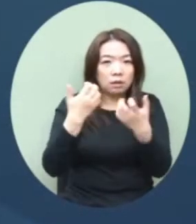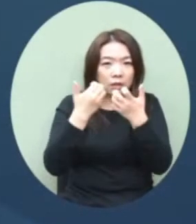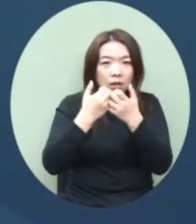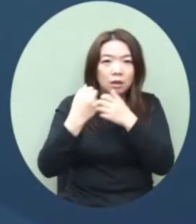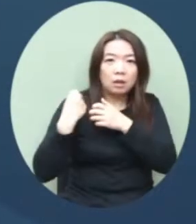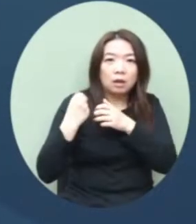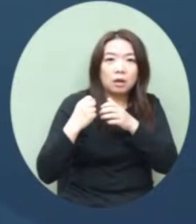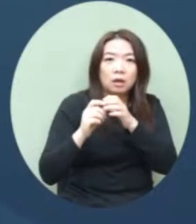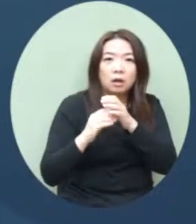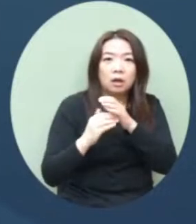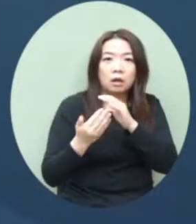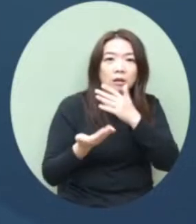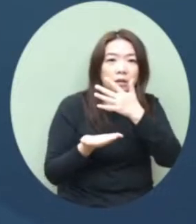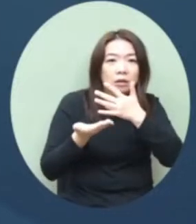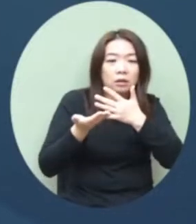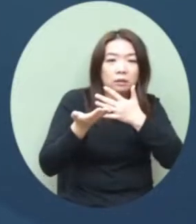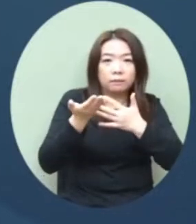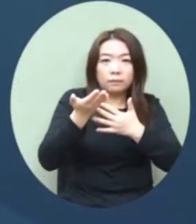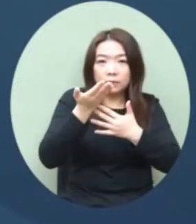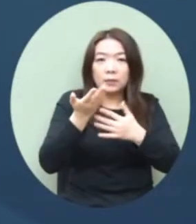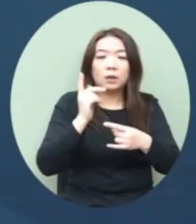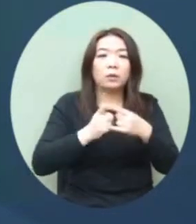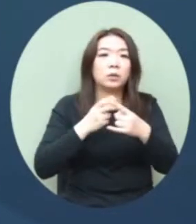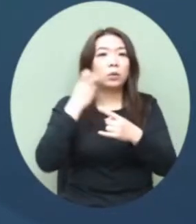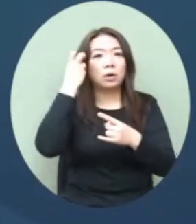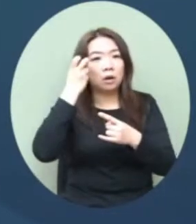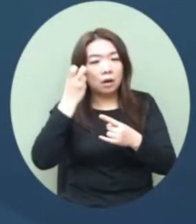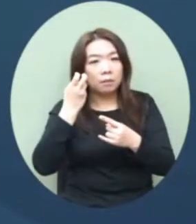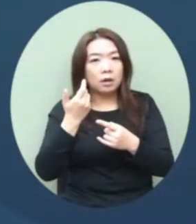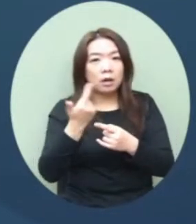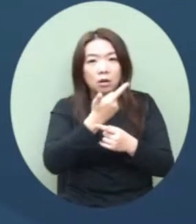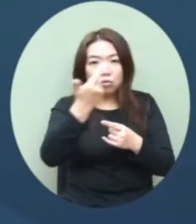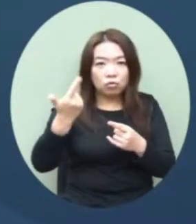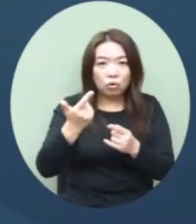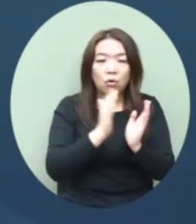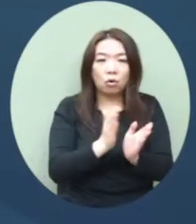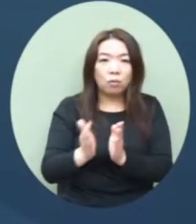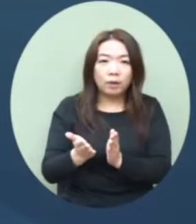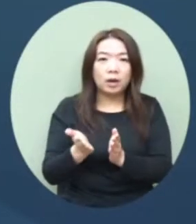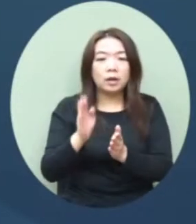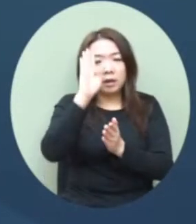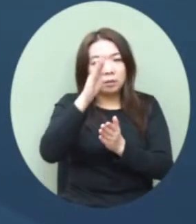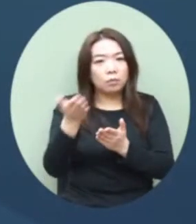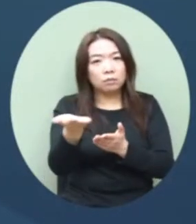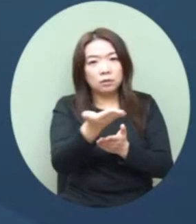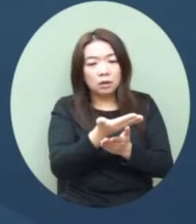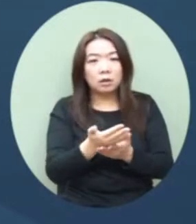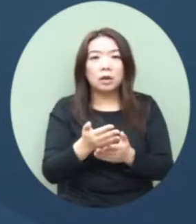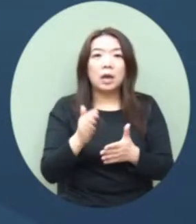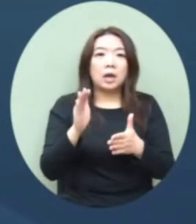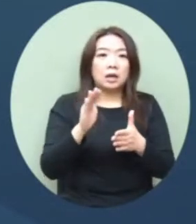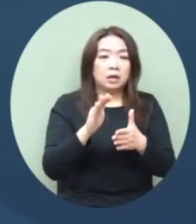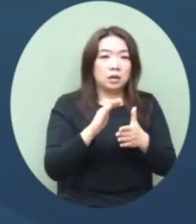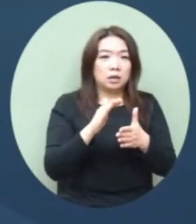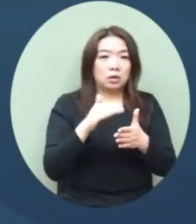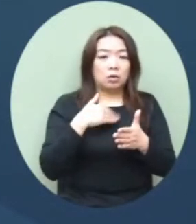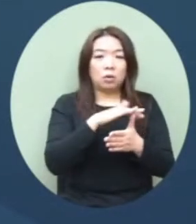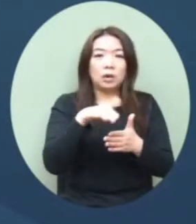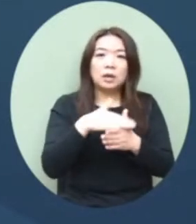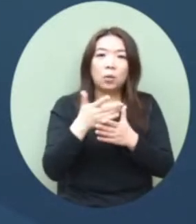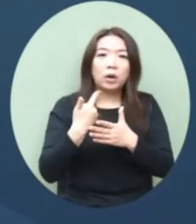testing exercises. But when we have more testing capacity, we may consider more extensive